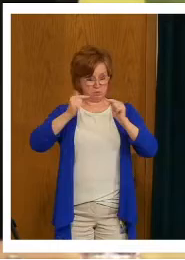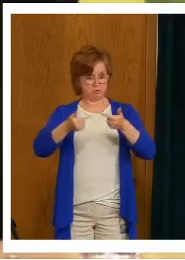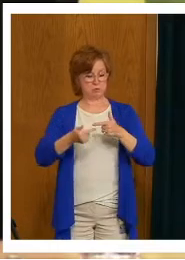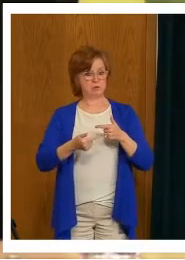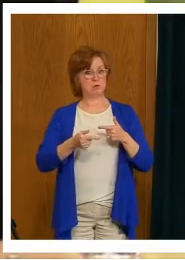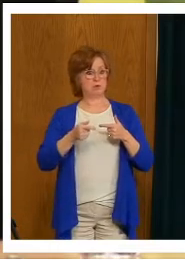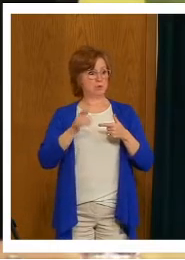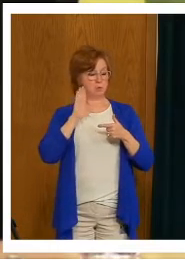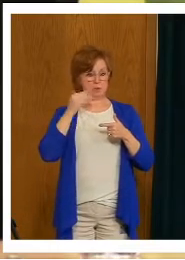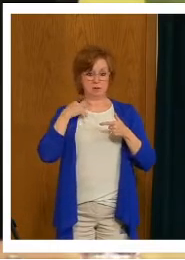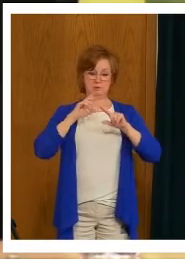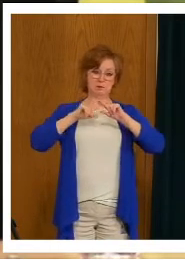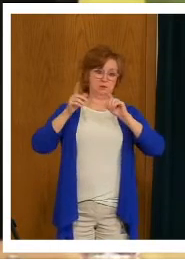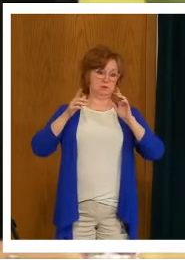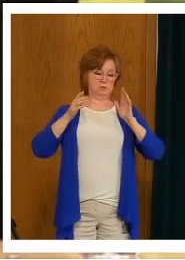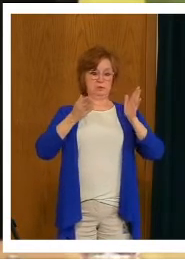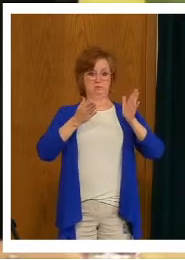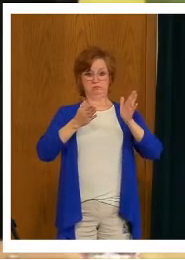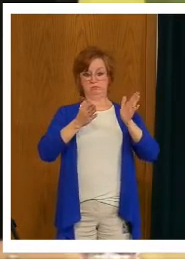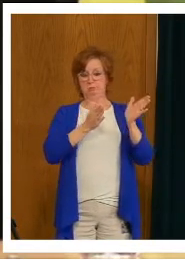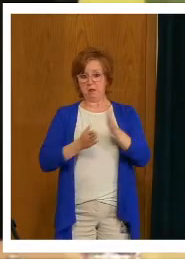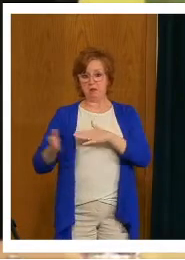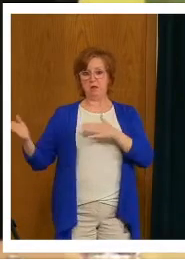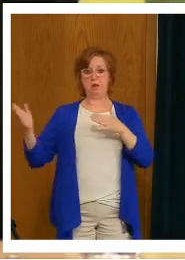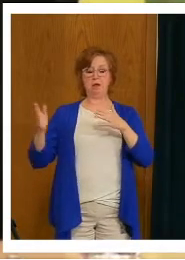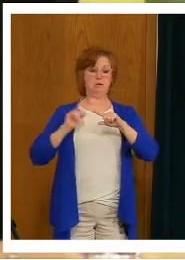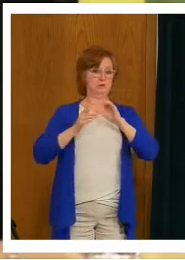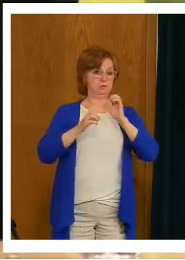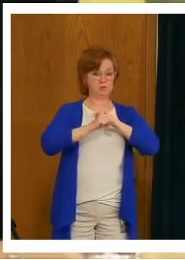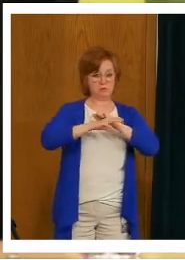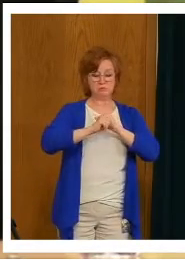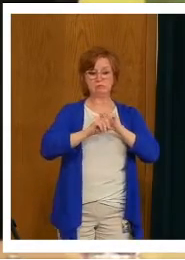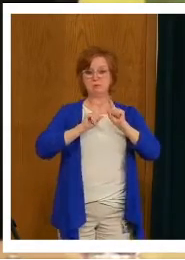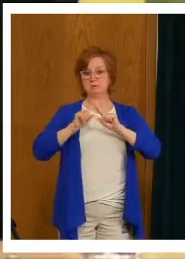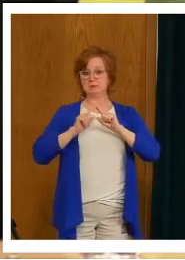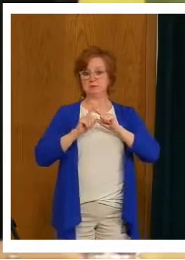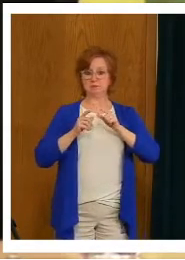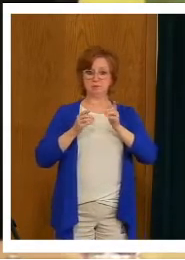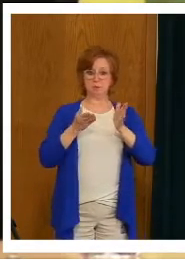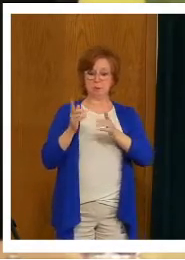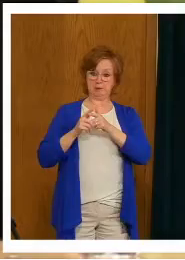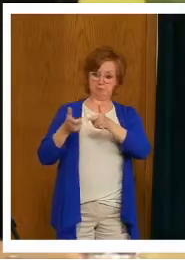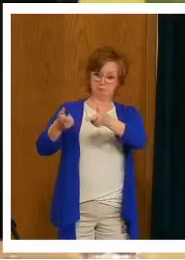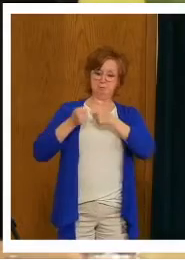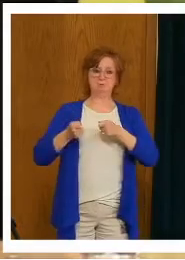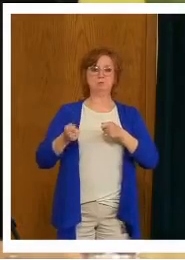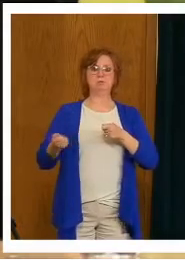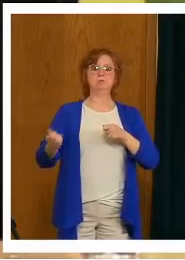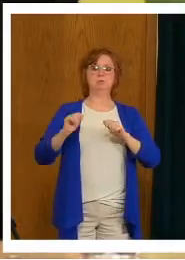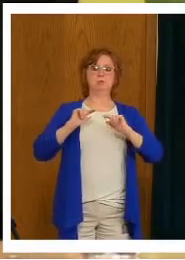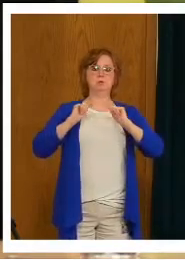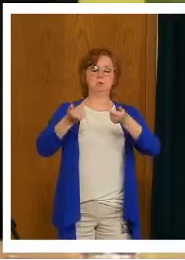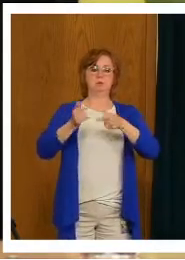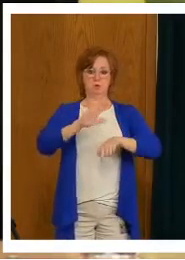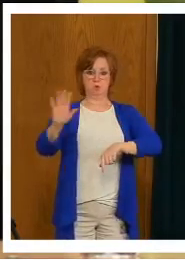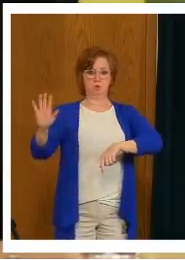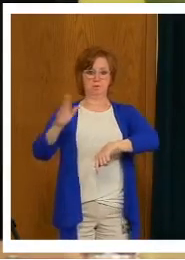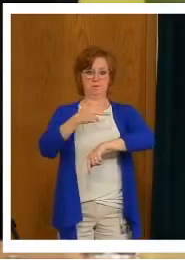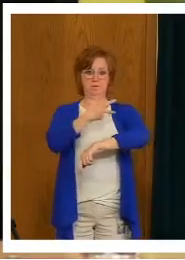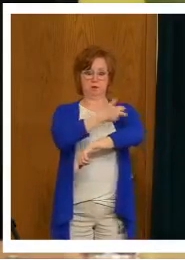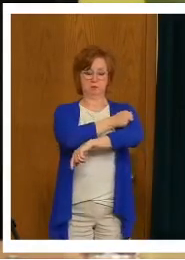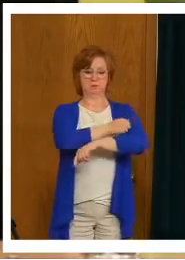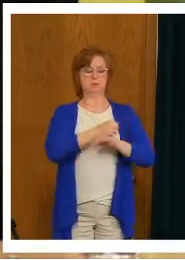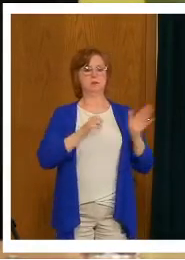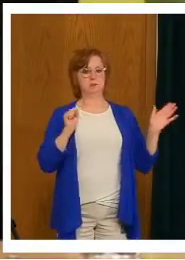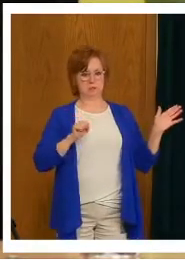those young people and encourage them to get out and get vaccinated? Yeah, there is, and I think much of it